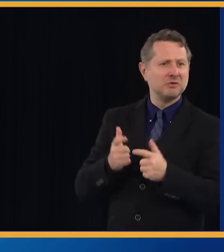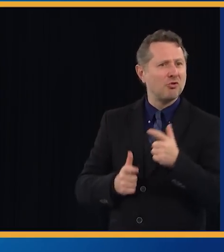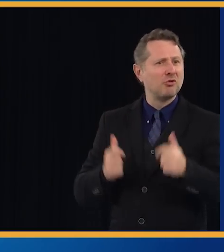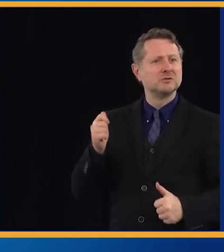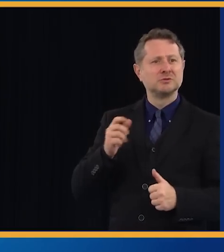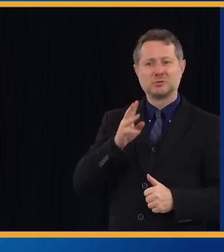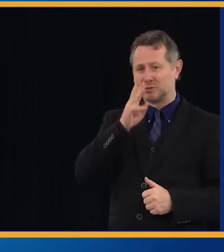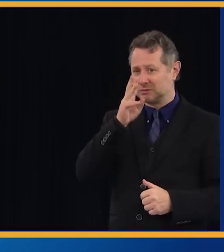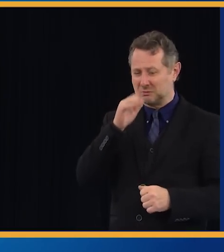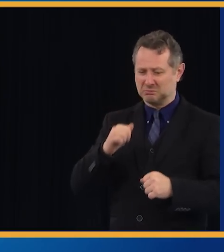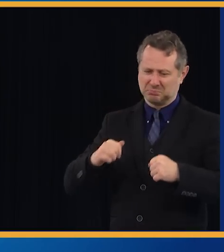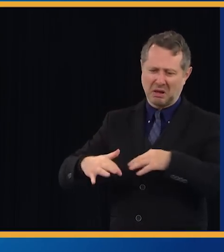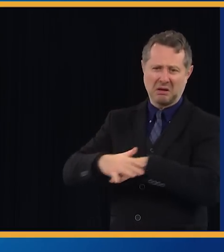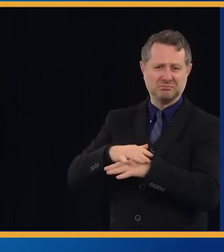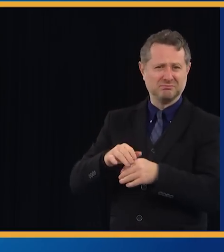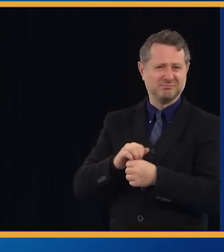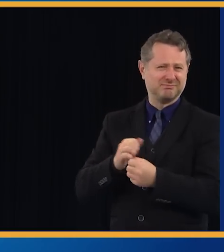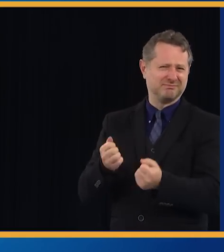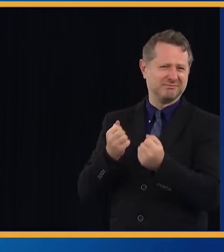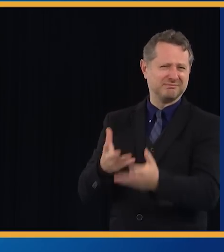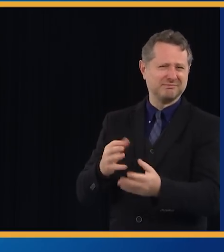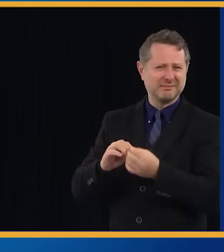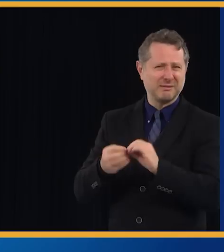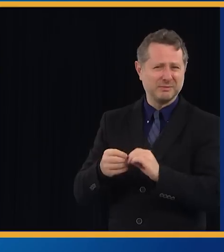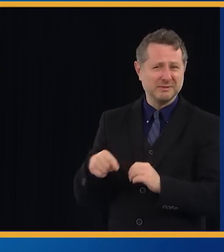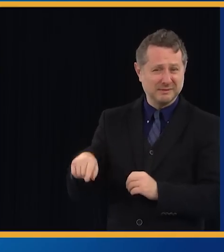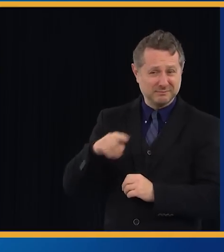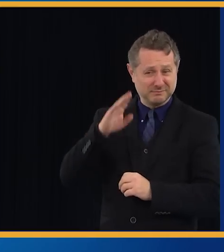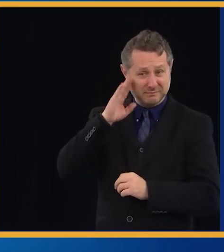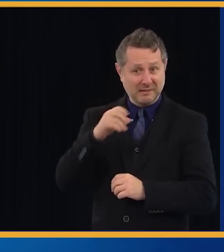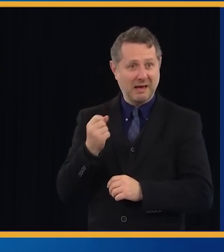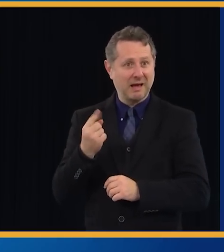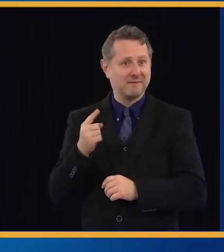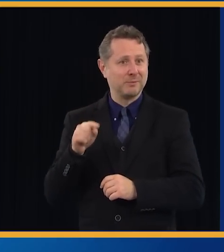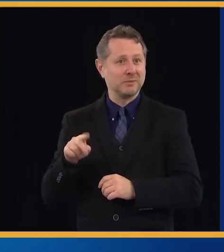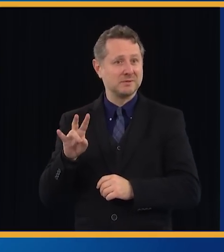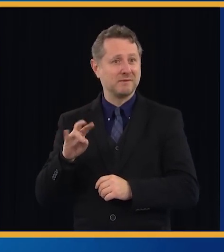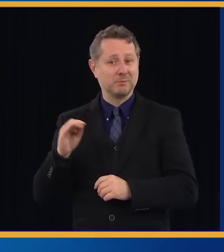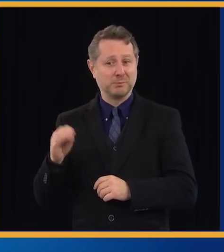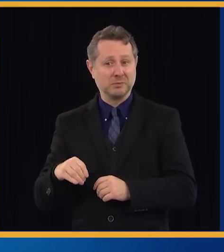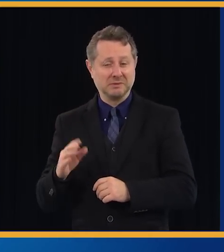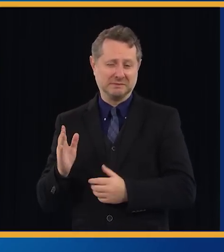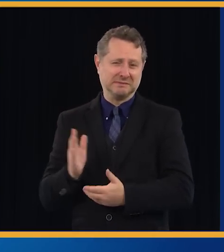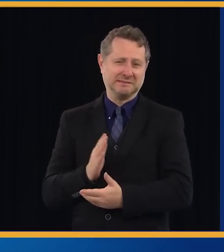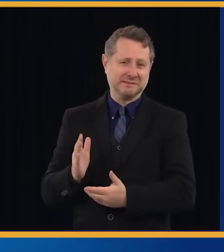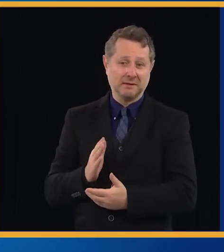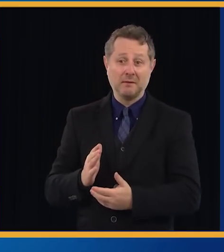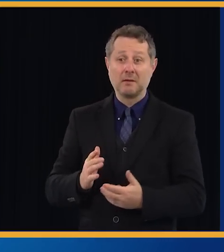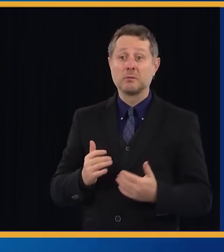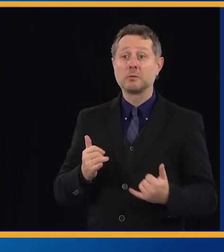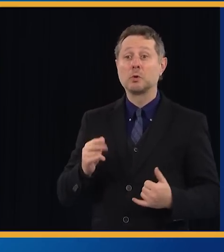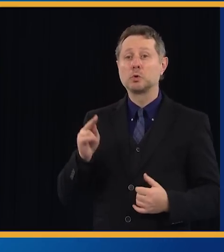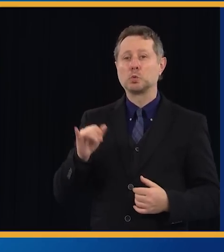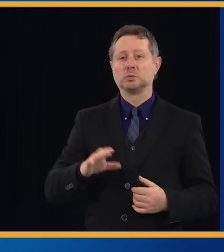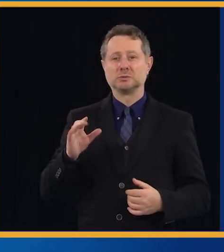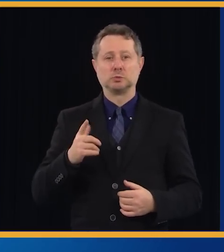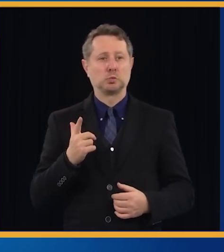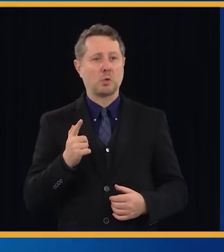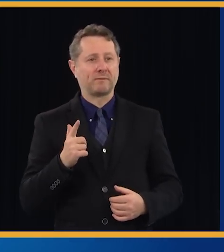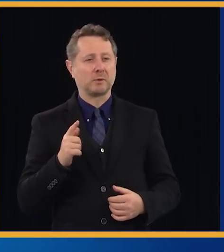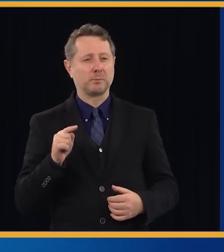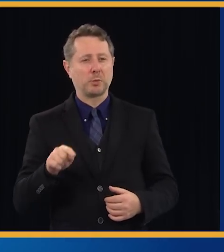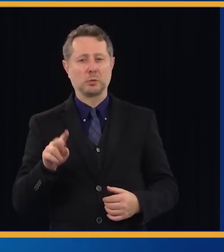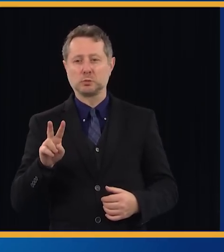one time. 11%, so it's literally somewhere in between. New York City, 21, which